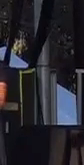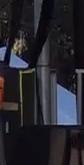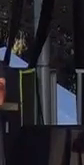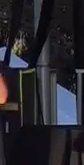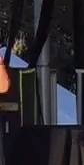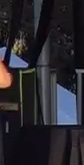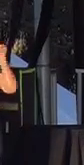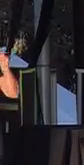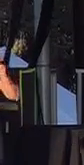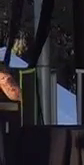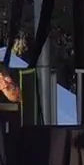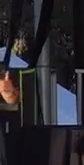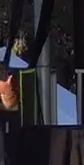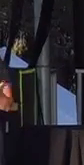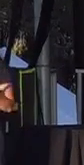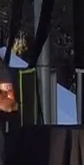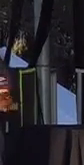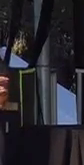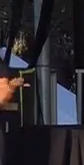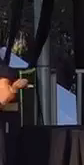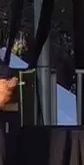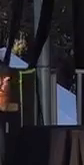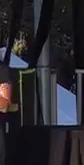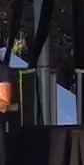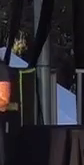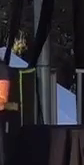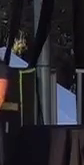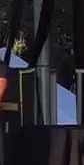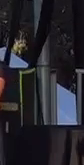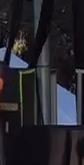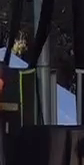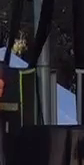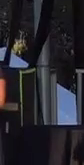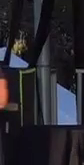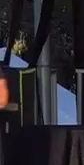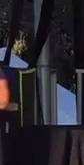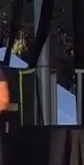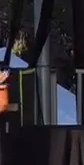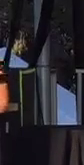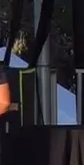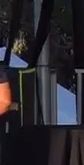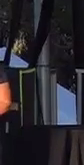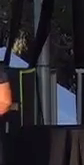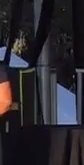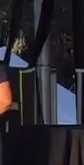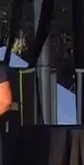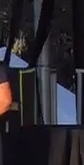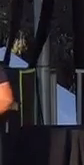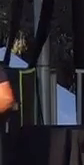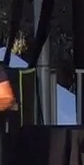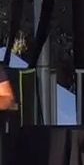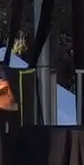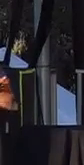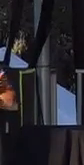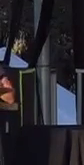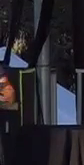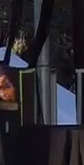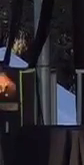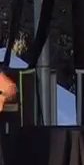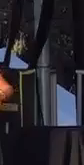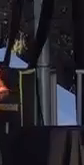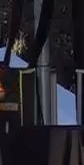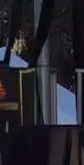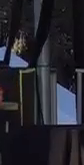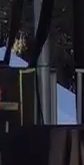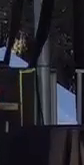president laid out the challenges as only he could. That if you're experienced being on the outside, you've got to